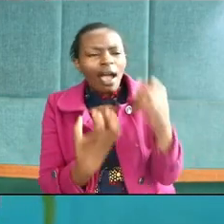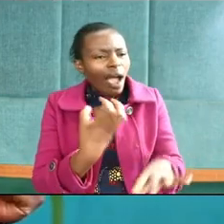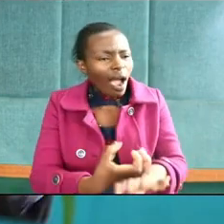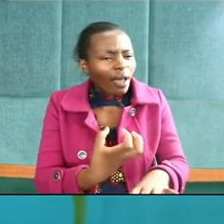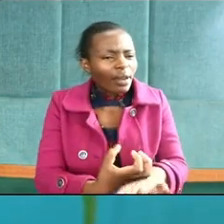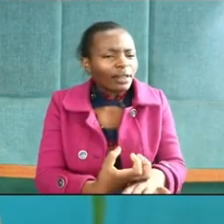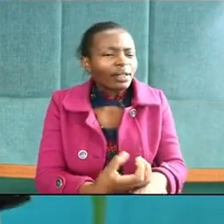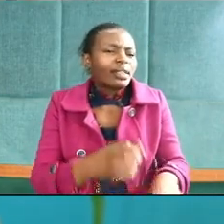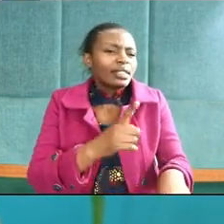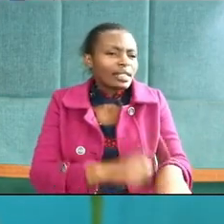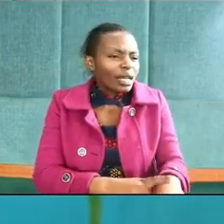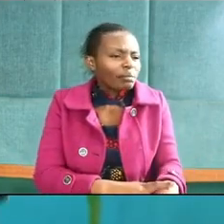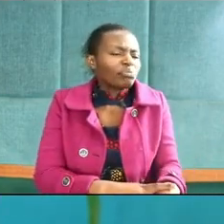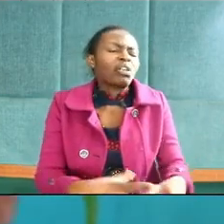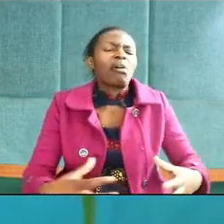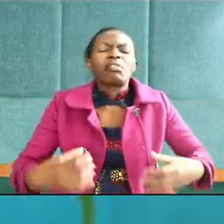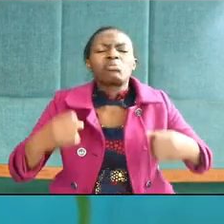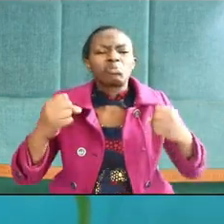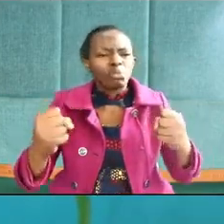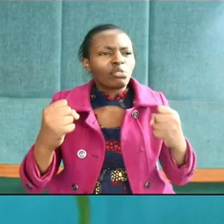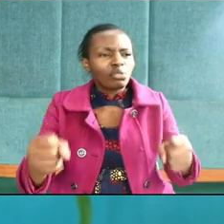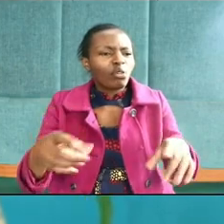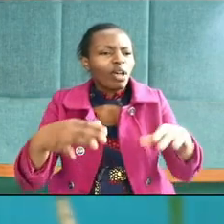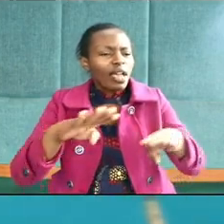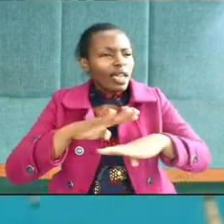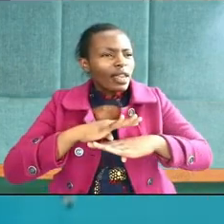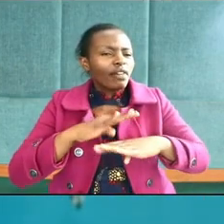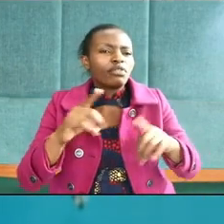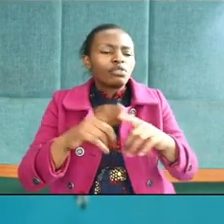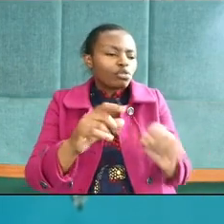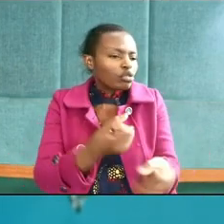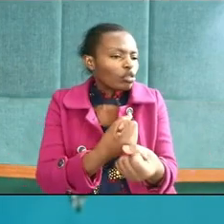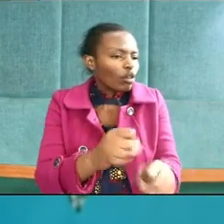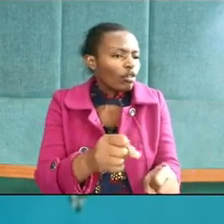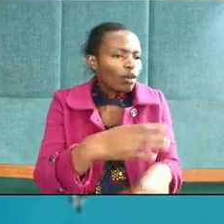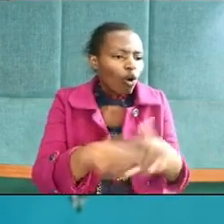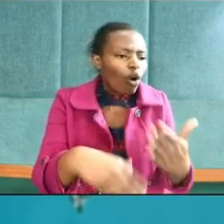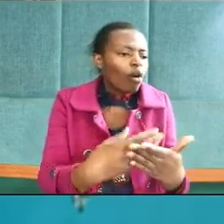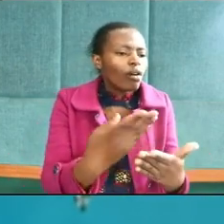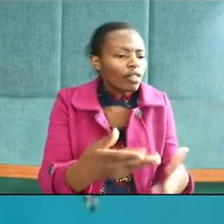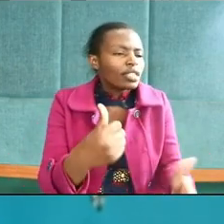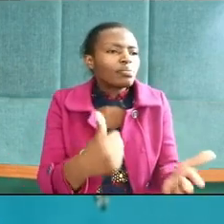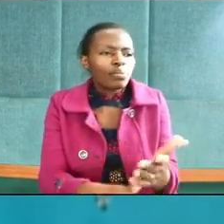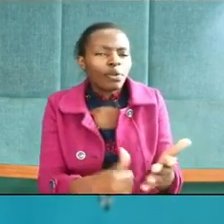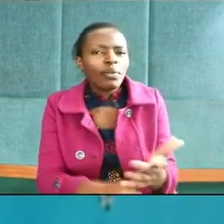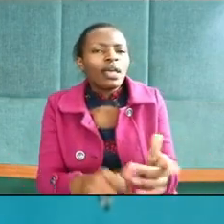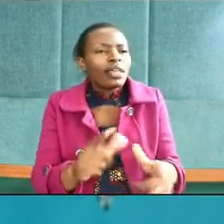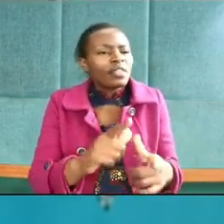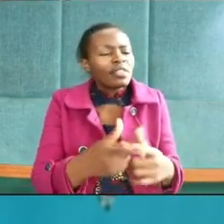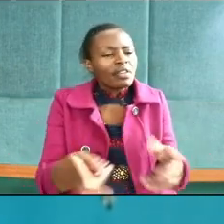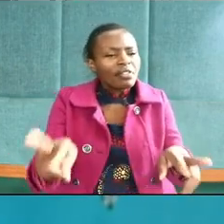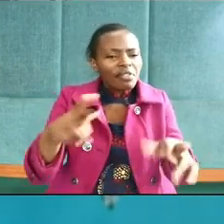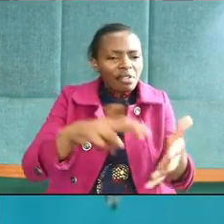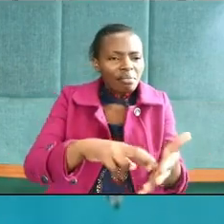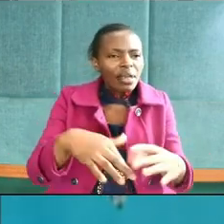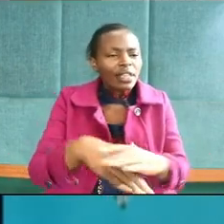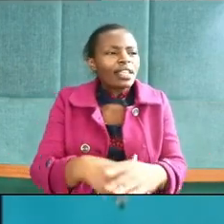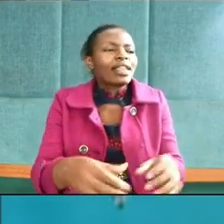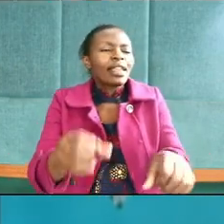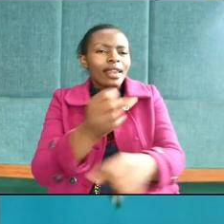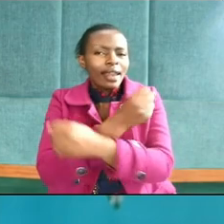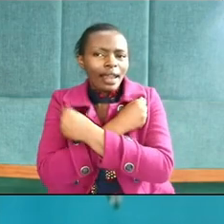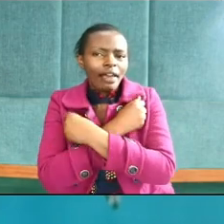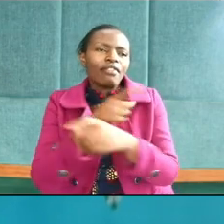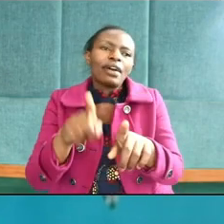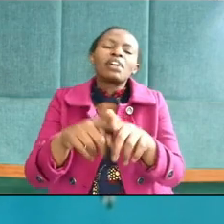to resolve those differences and still held each other in love and communion together,